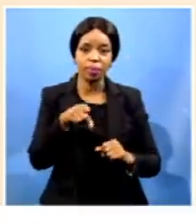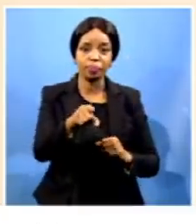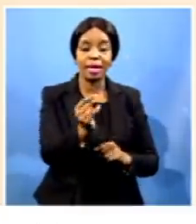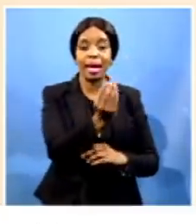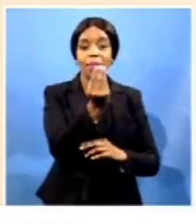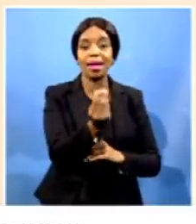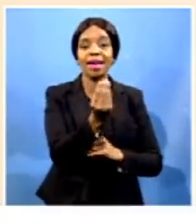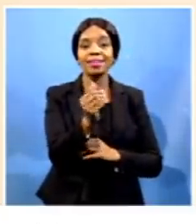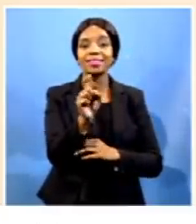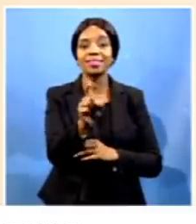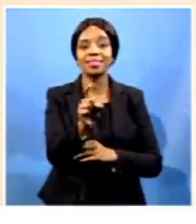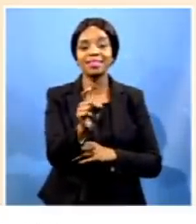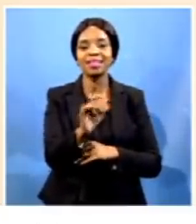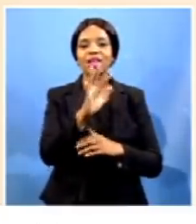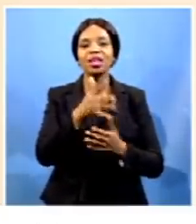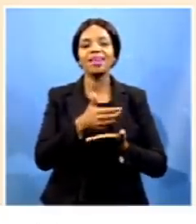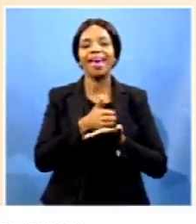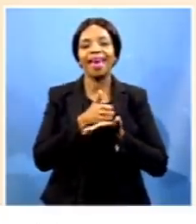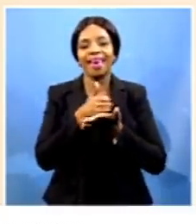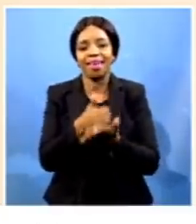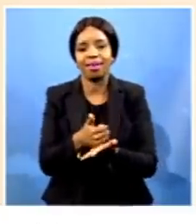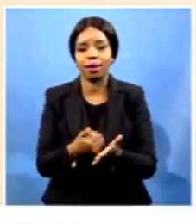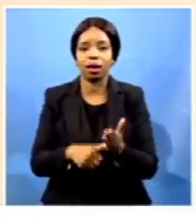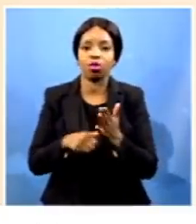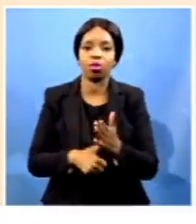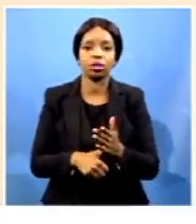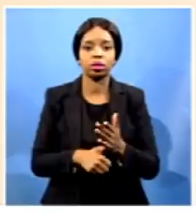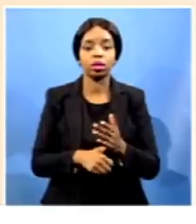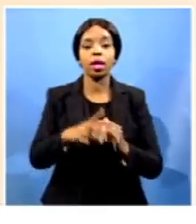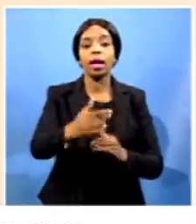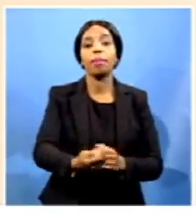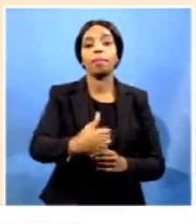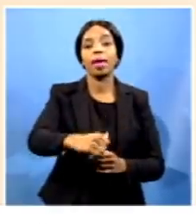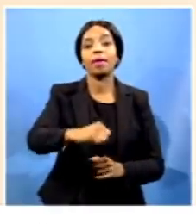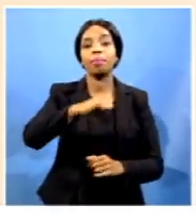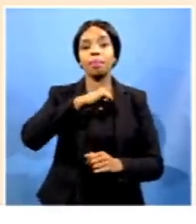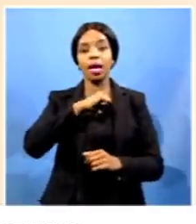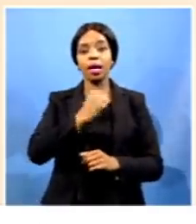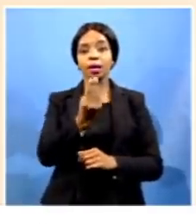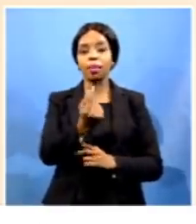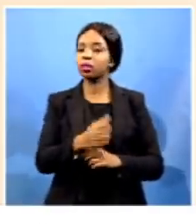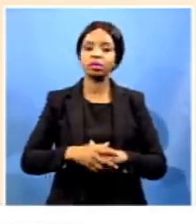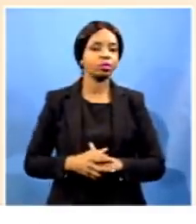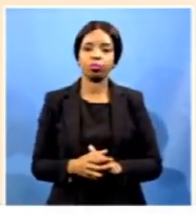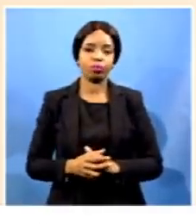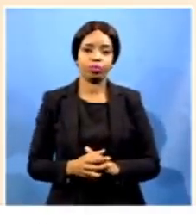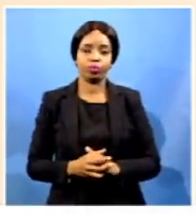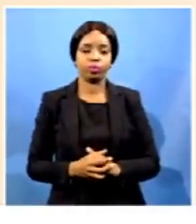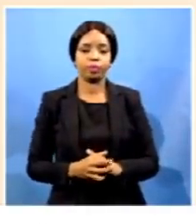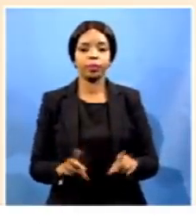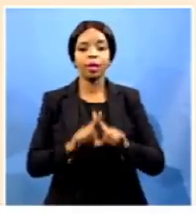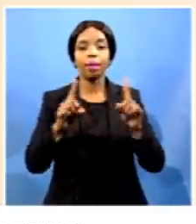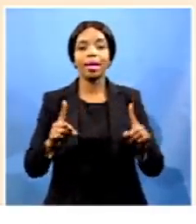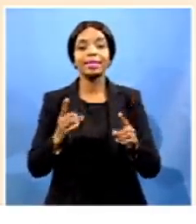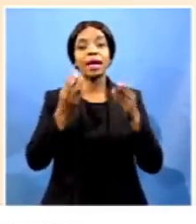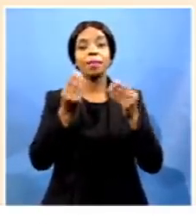be a grant. We're not looking to get anything back. Okay. The package that the